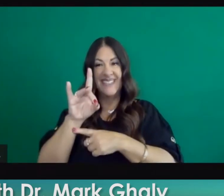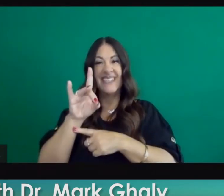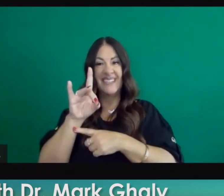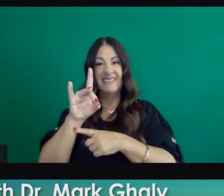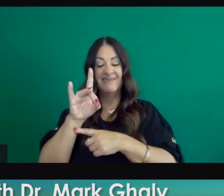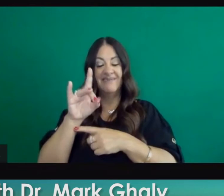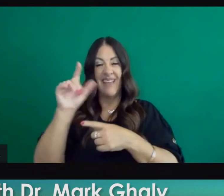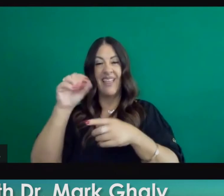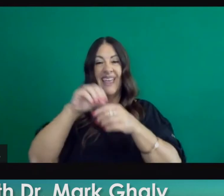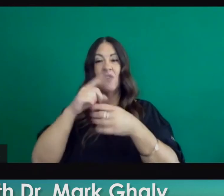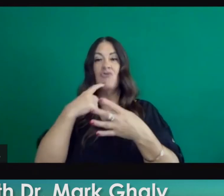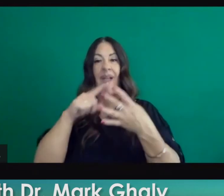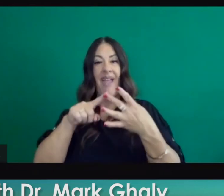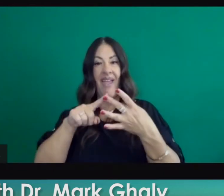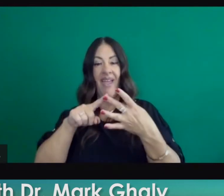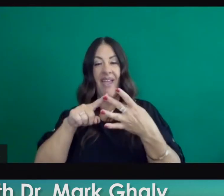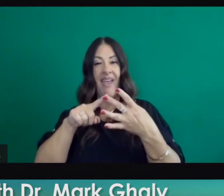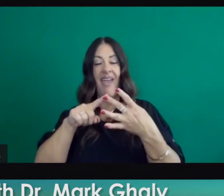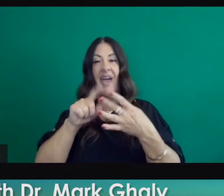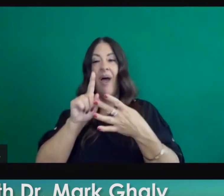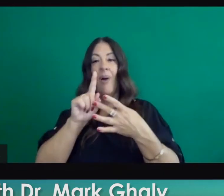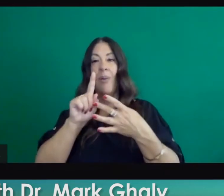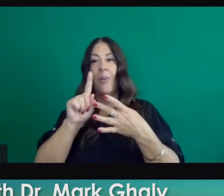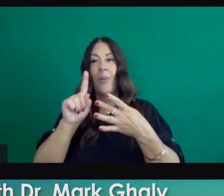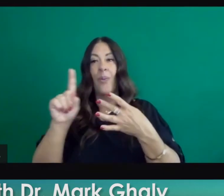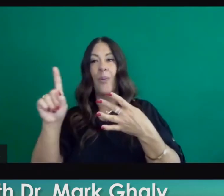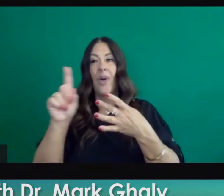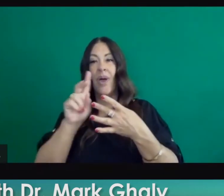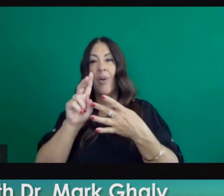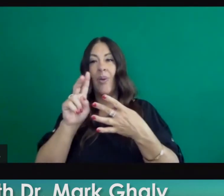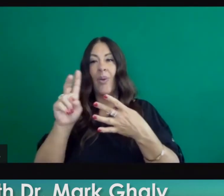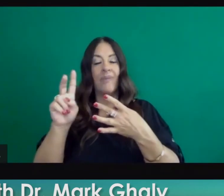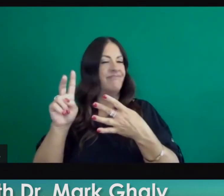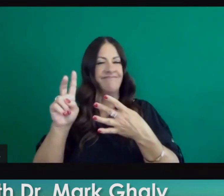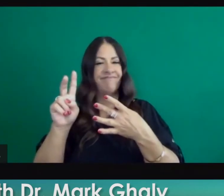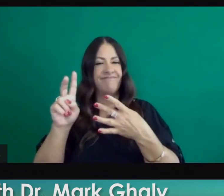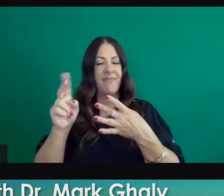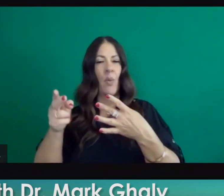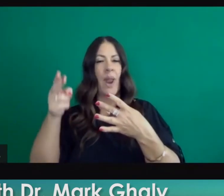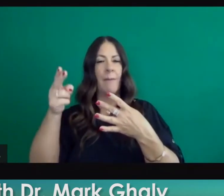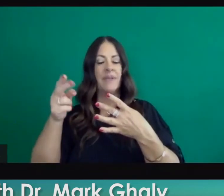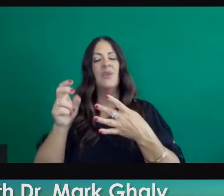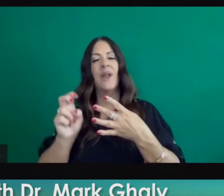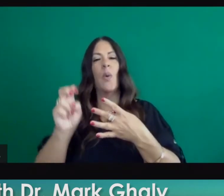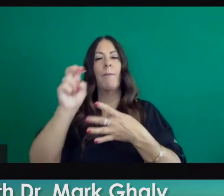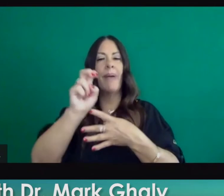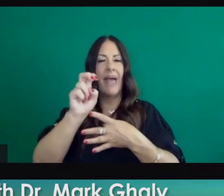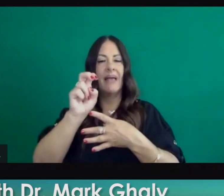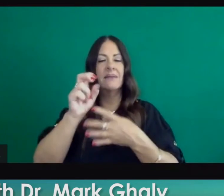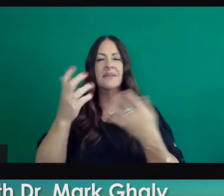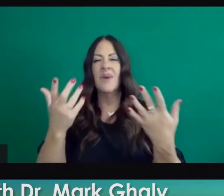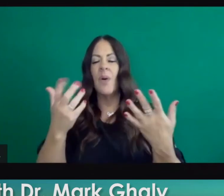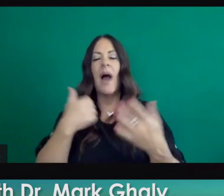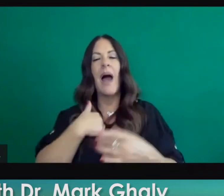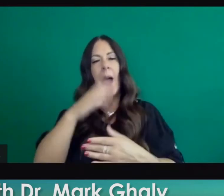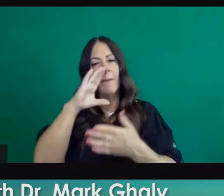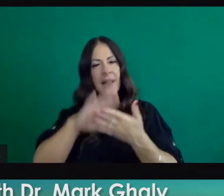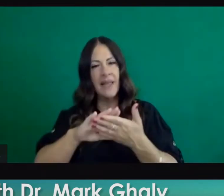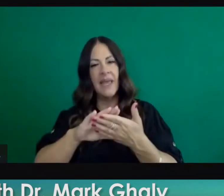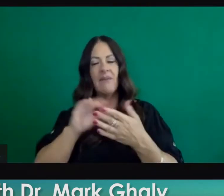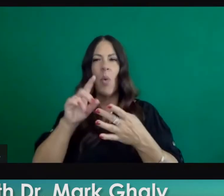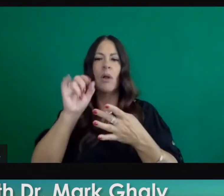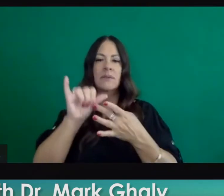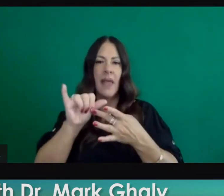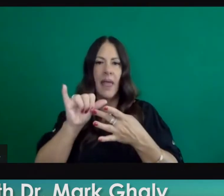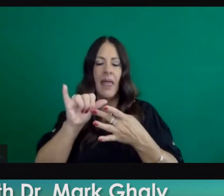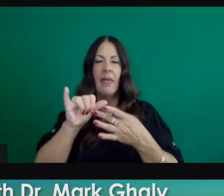They may be on the road to meeting it again very soon. So I do believe that there are